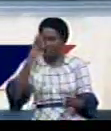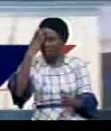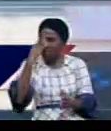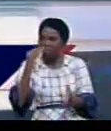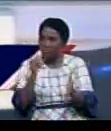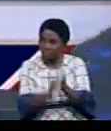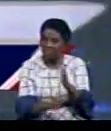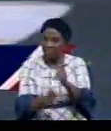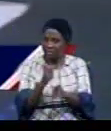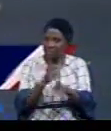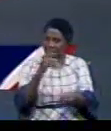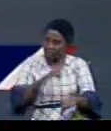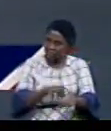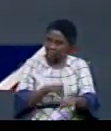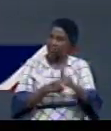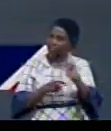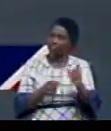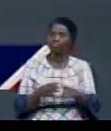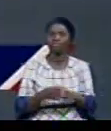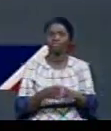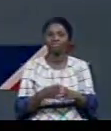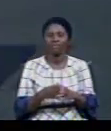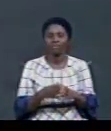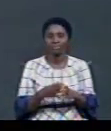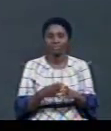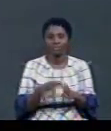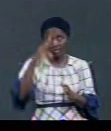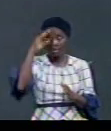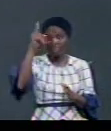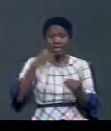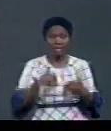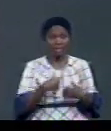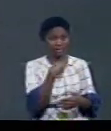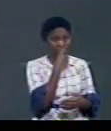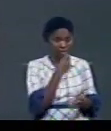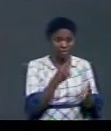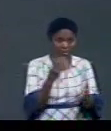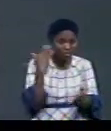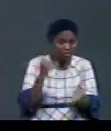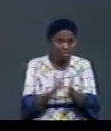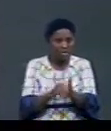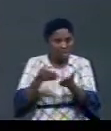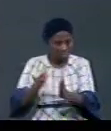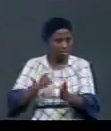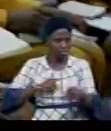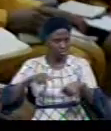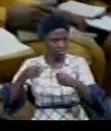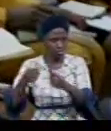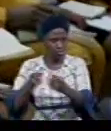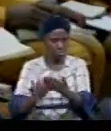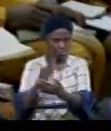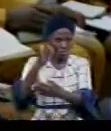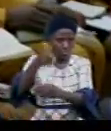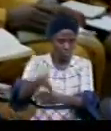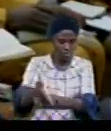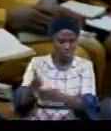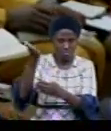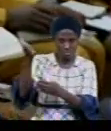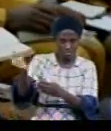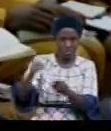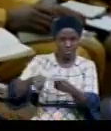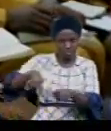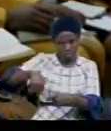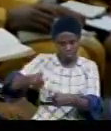had said, let us go over, tell me, to the